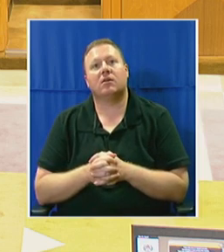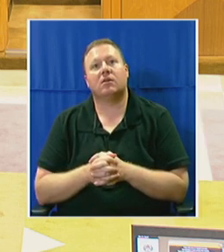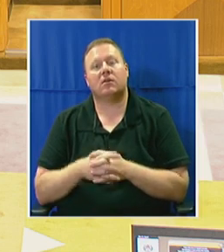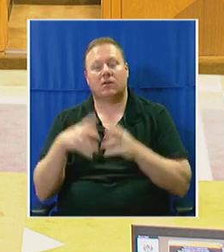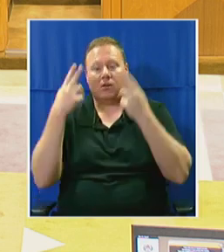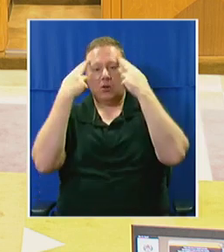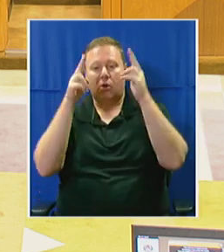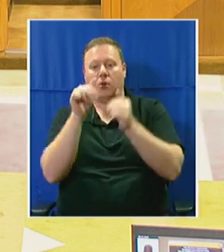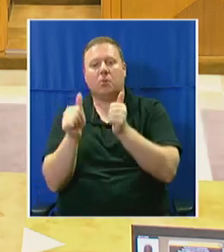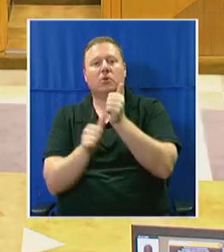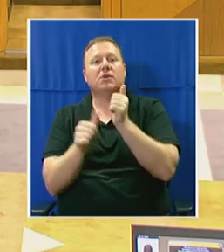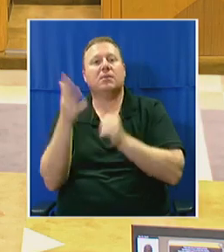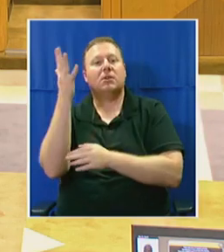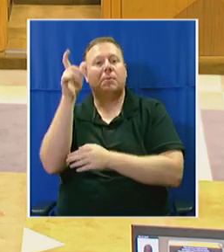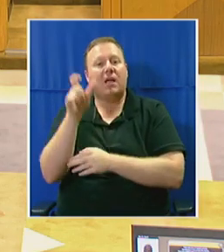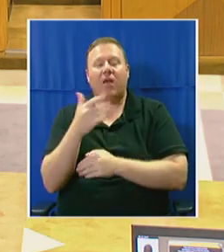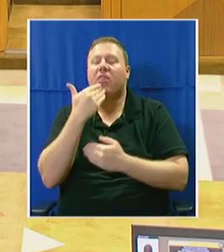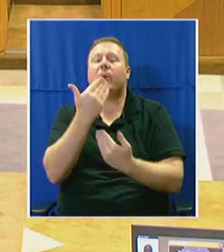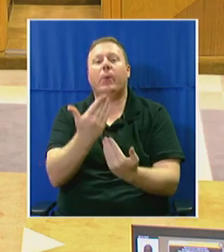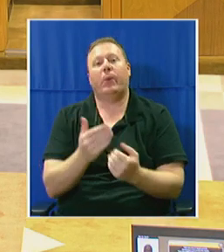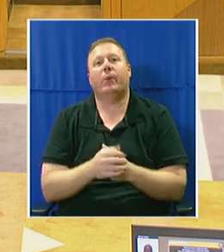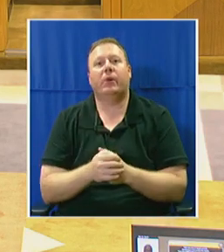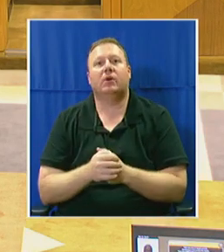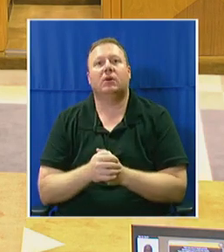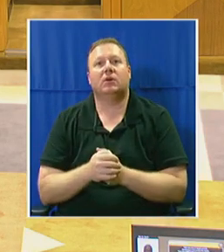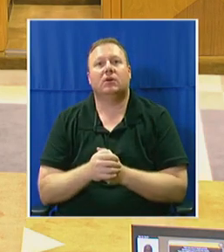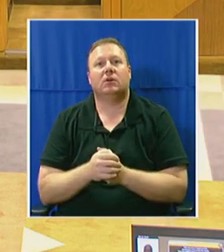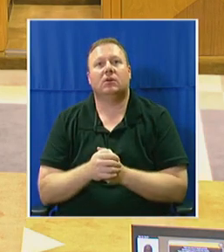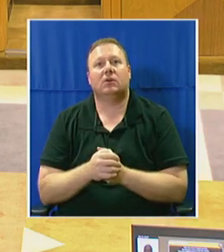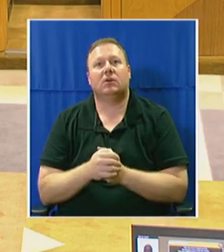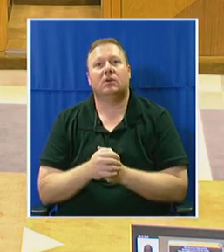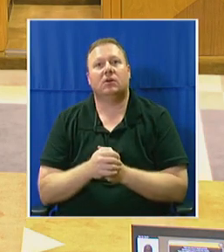generally honorable madisha it's your turn